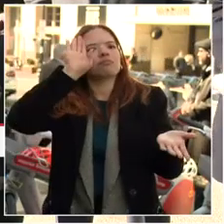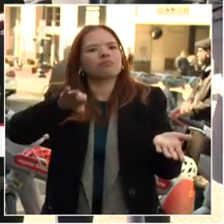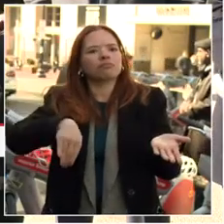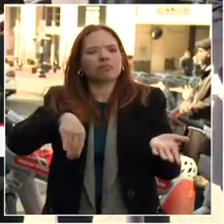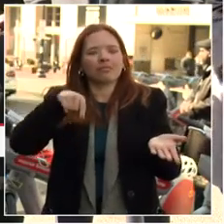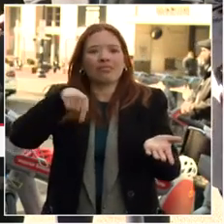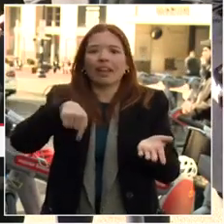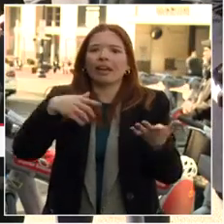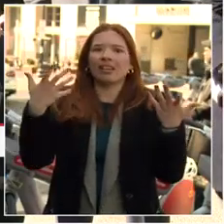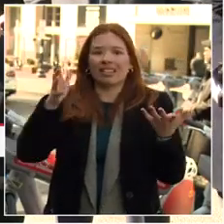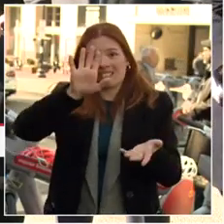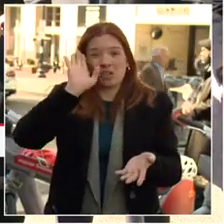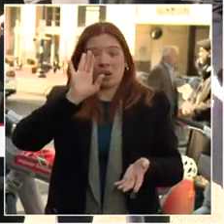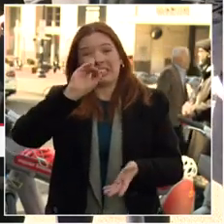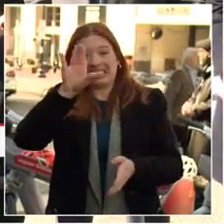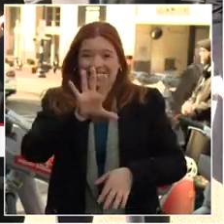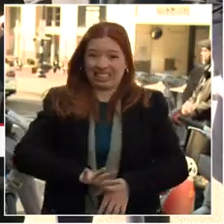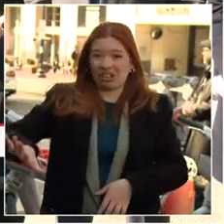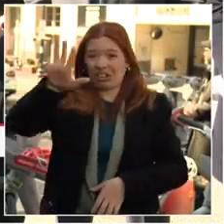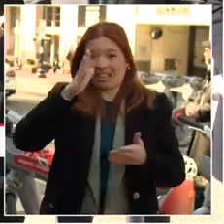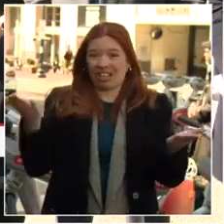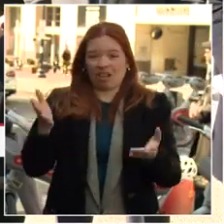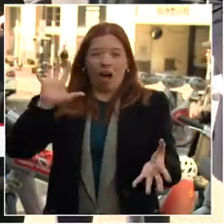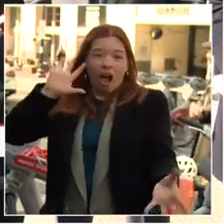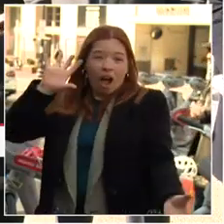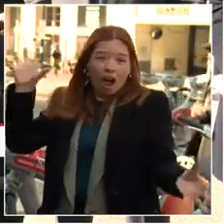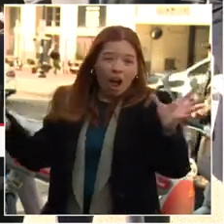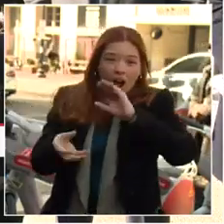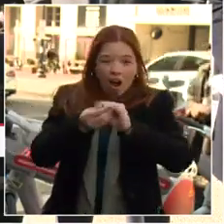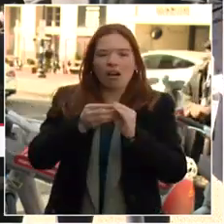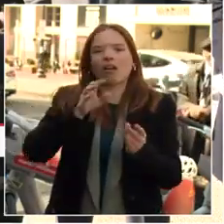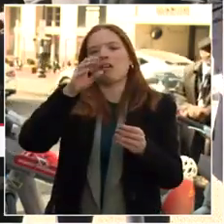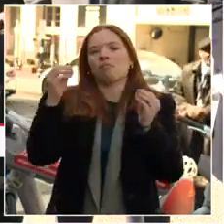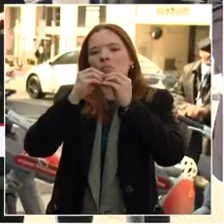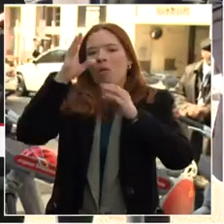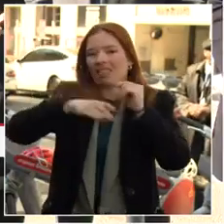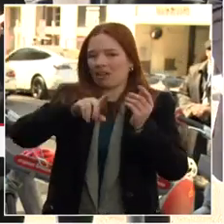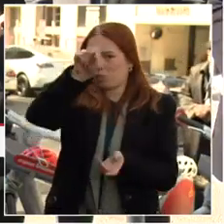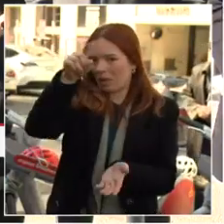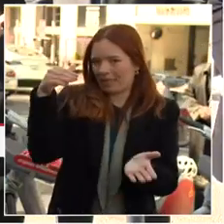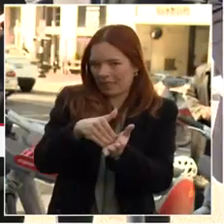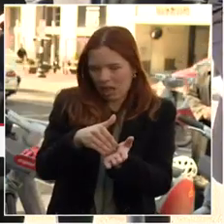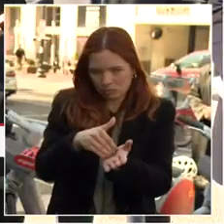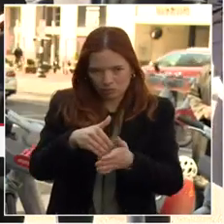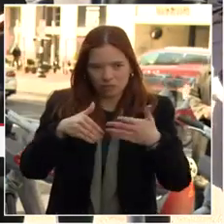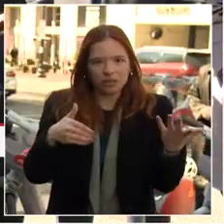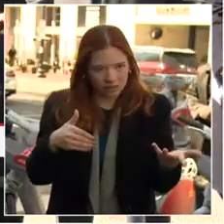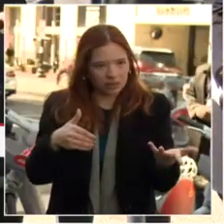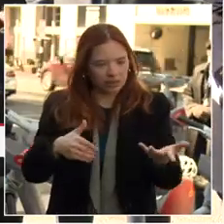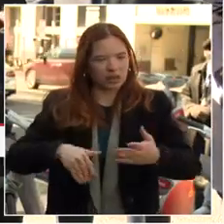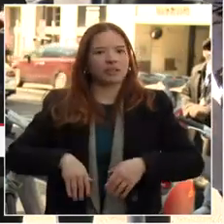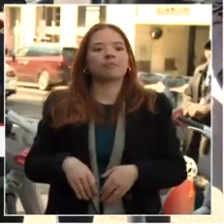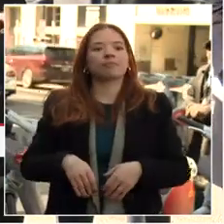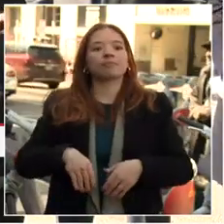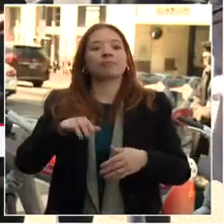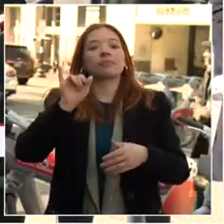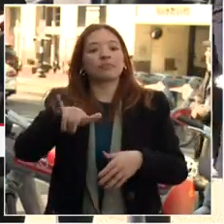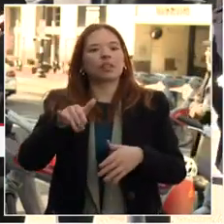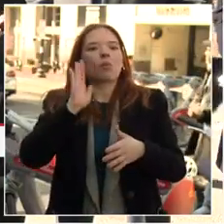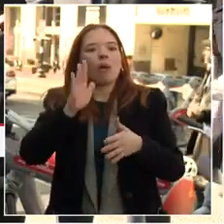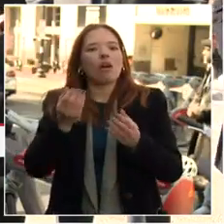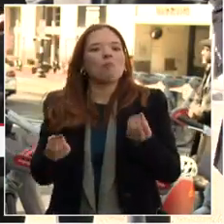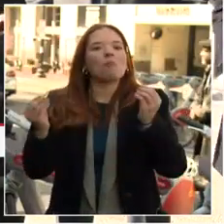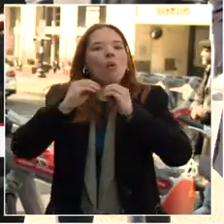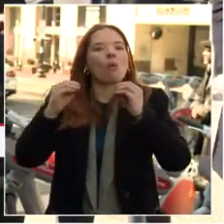total e-bikes in DC to more than 1,000. And DDOT plans to continue increasing the number of